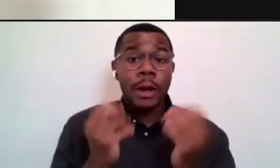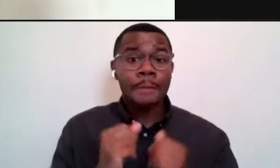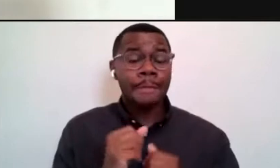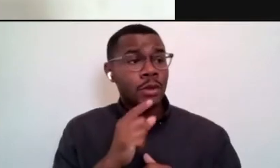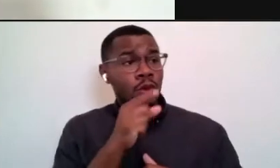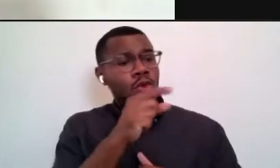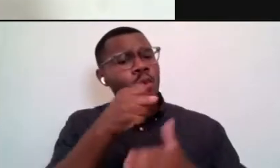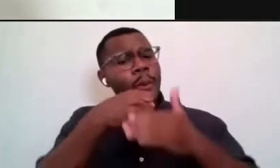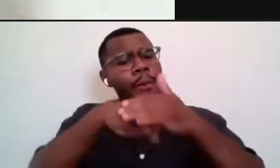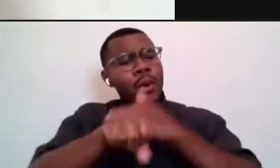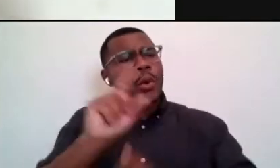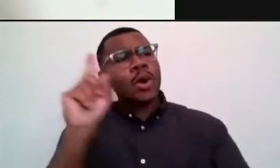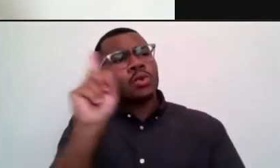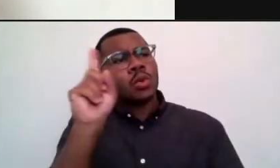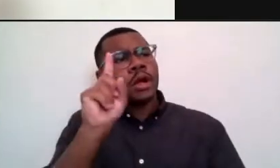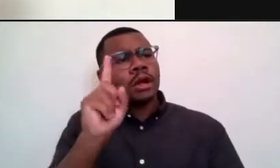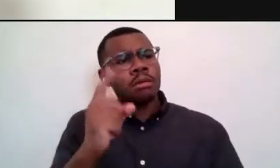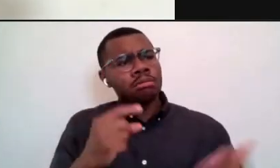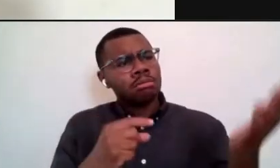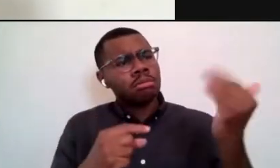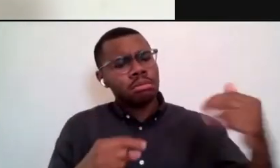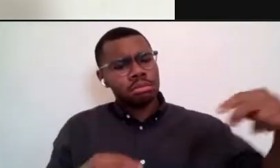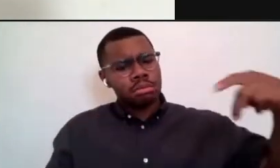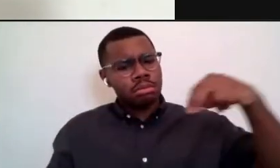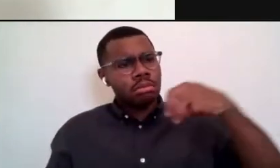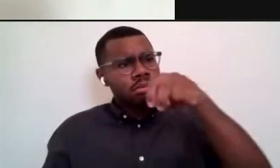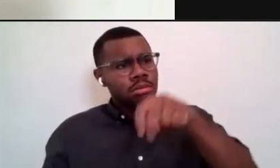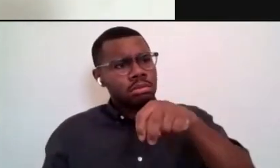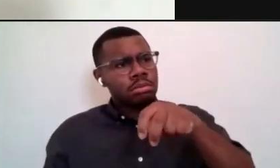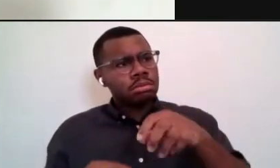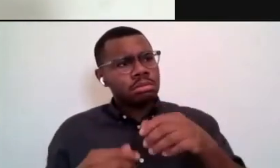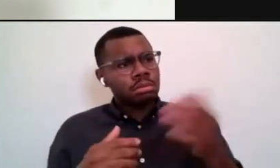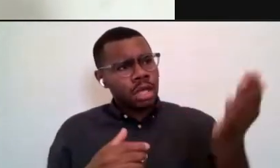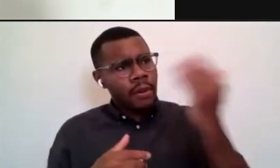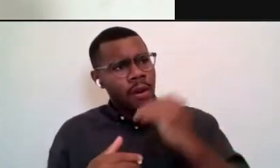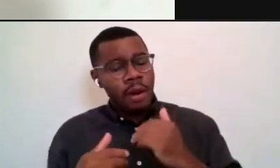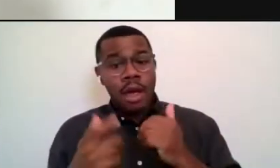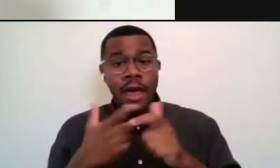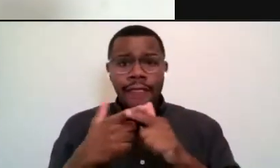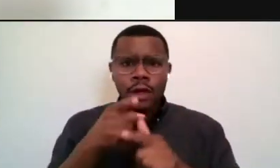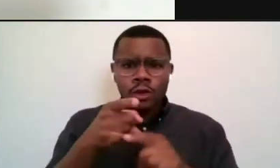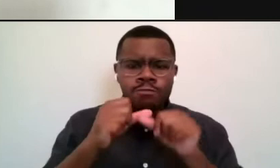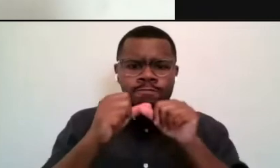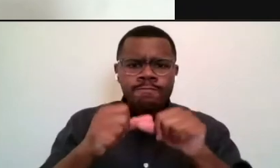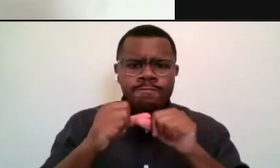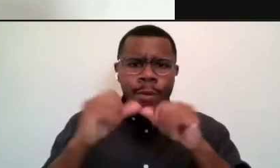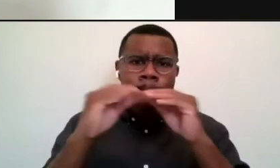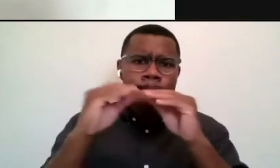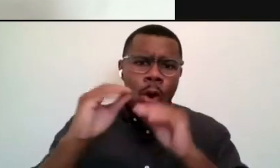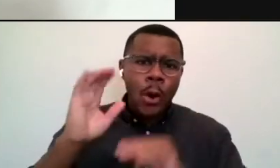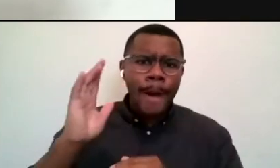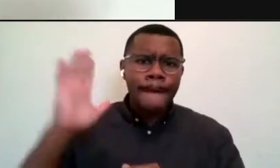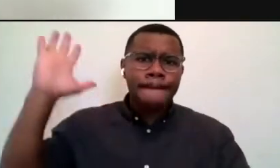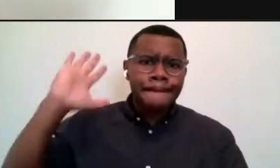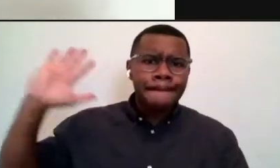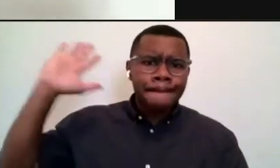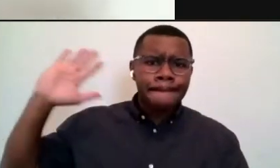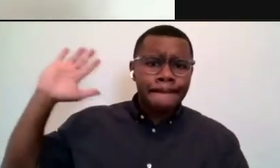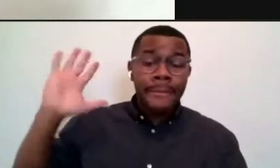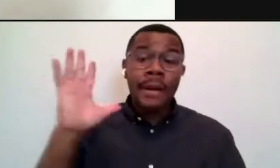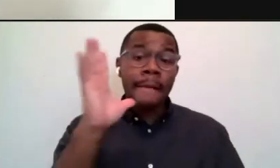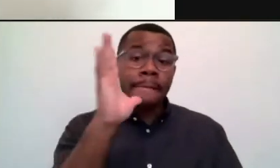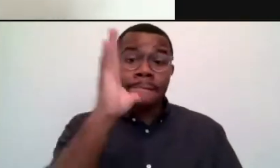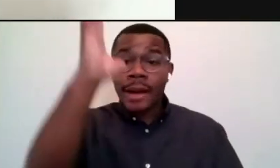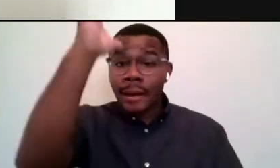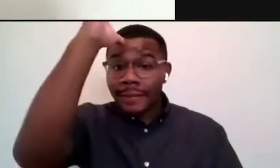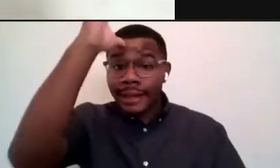you keep going back. You go back to, like, your parents, where one of your parents are born, preferably someplace that would make you